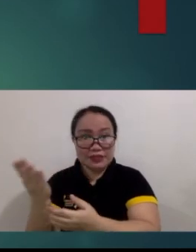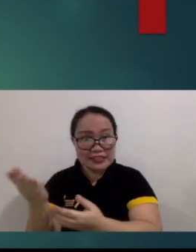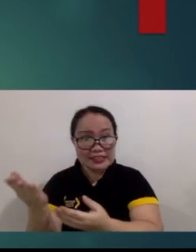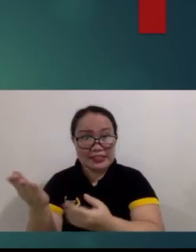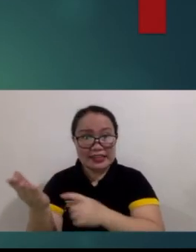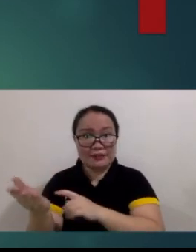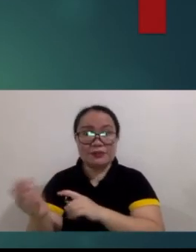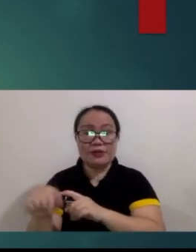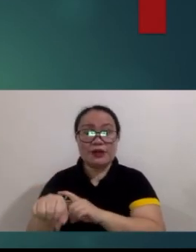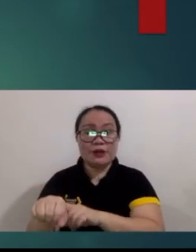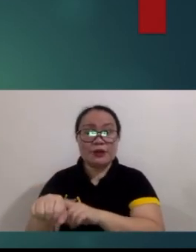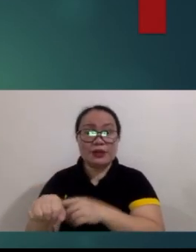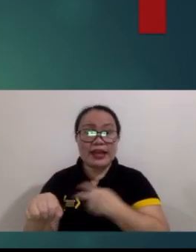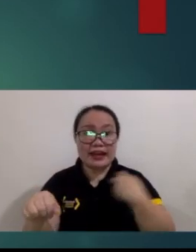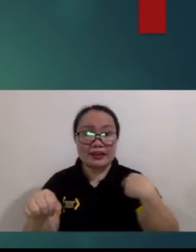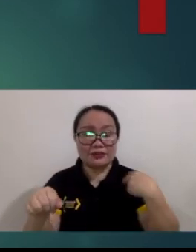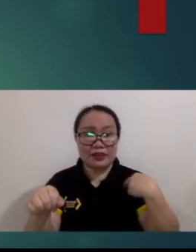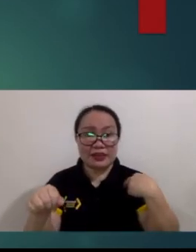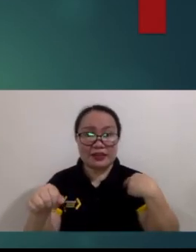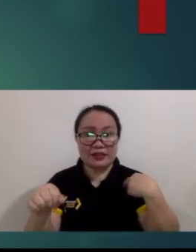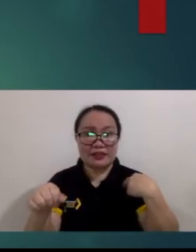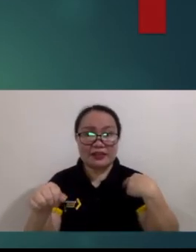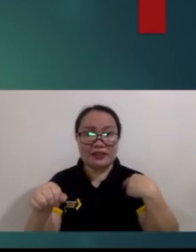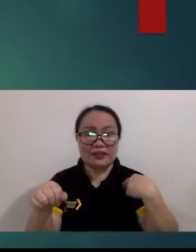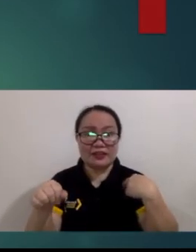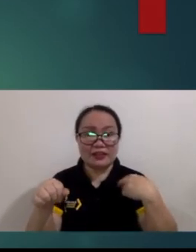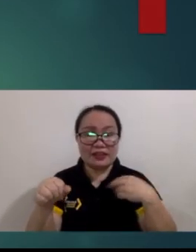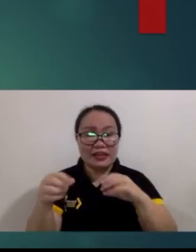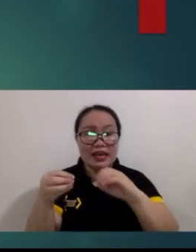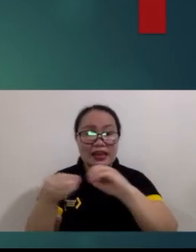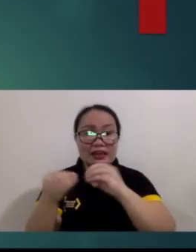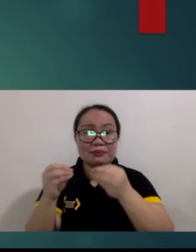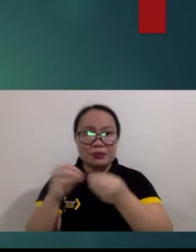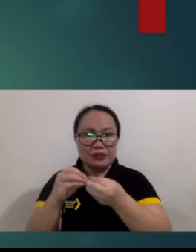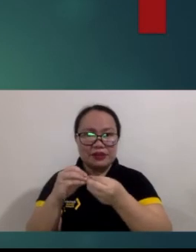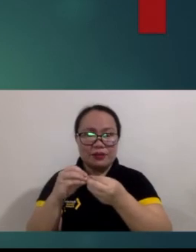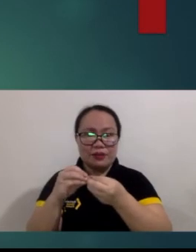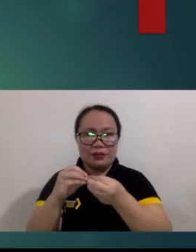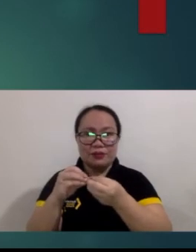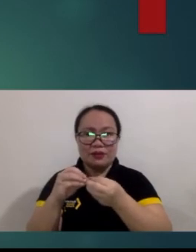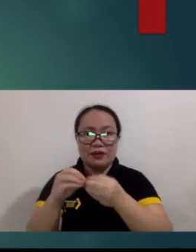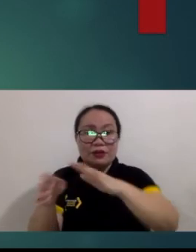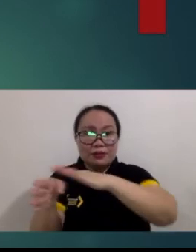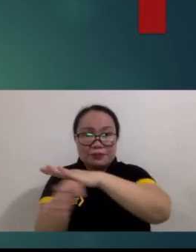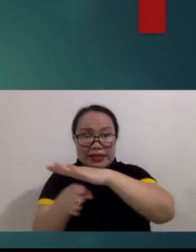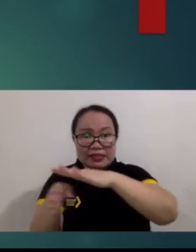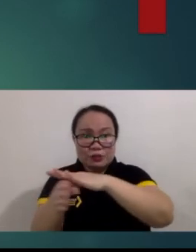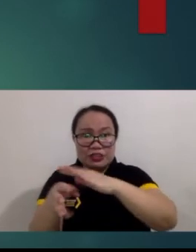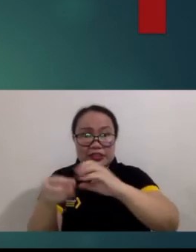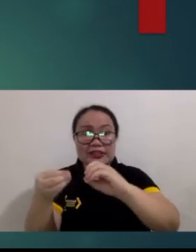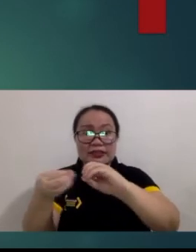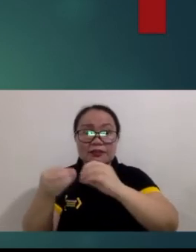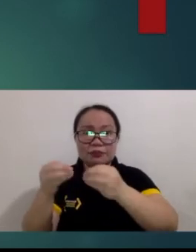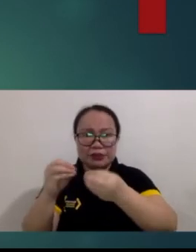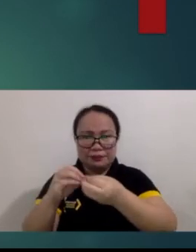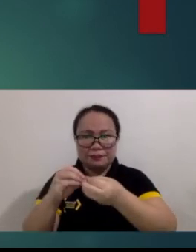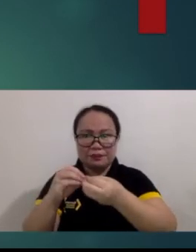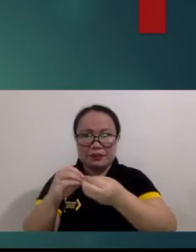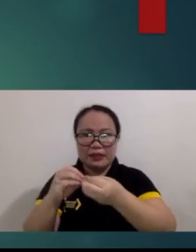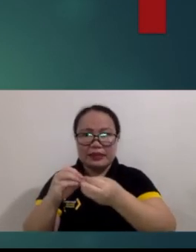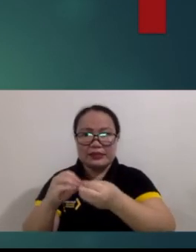So this time we have a number or a base which is a